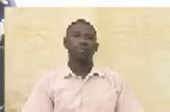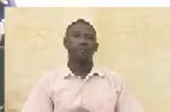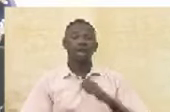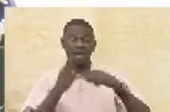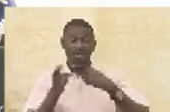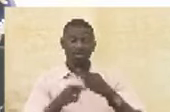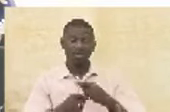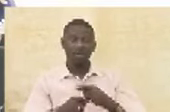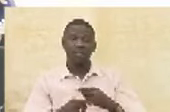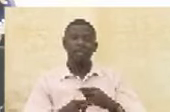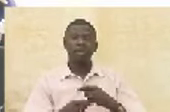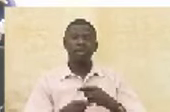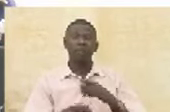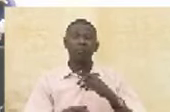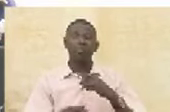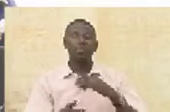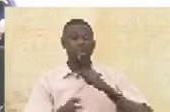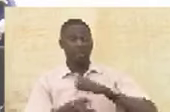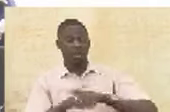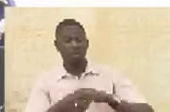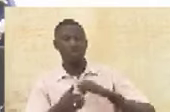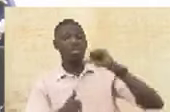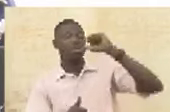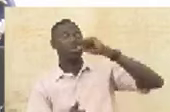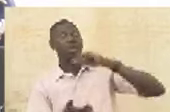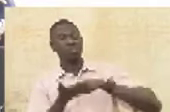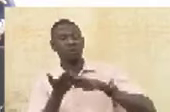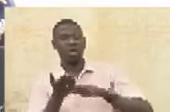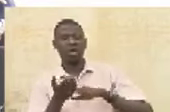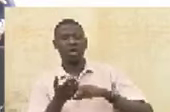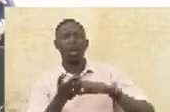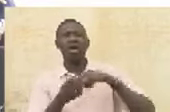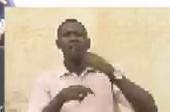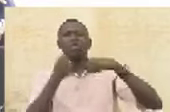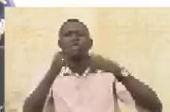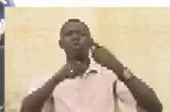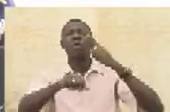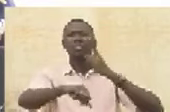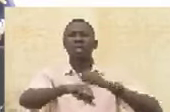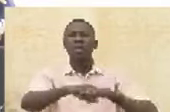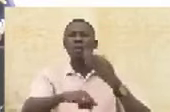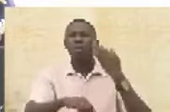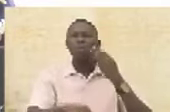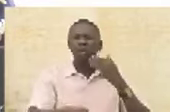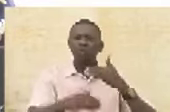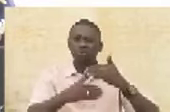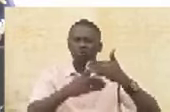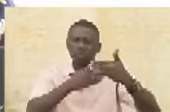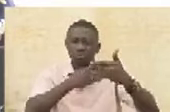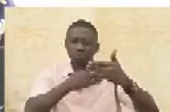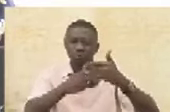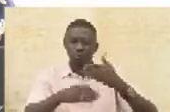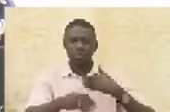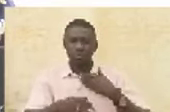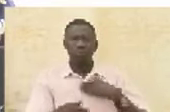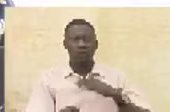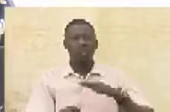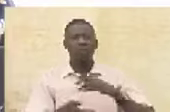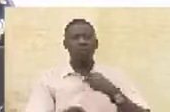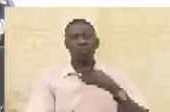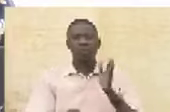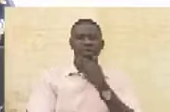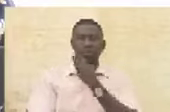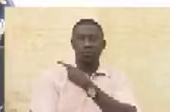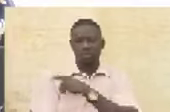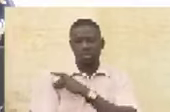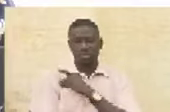this treatment? Ñung ko ñing kering kola. Ay wati jëlël si kar kata ñi itara ñi jaaralo ñu kani. Na o siata.